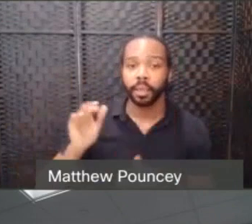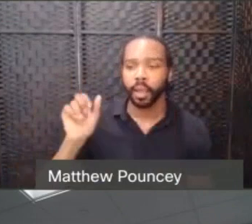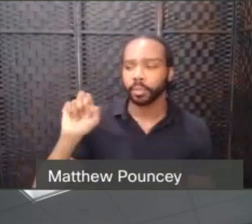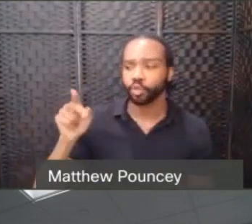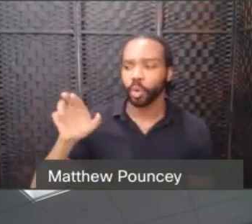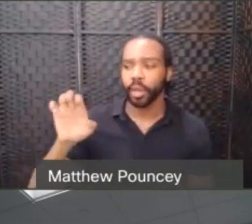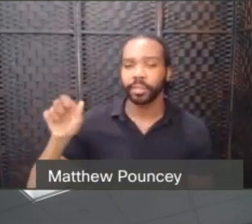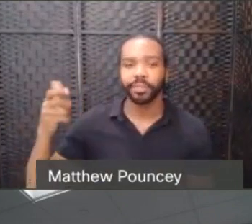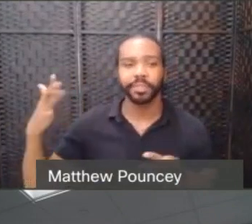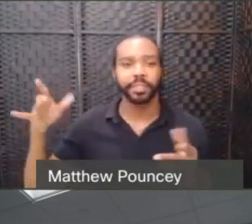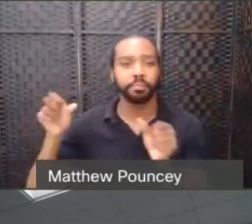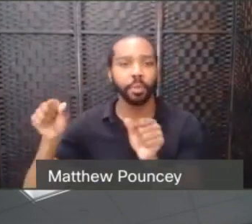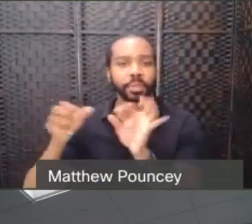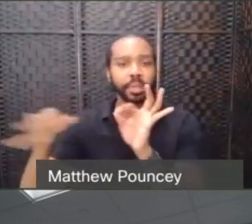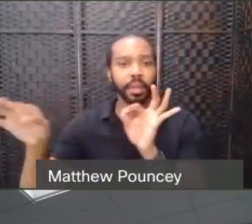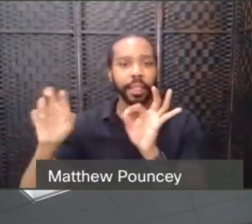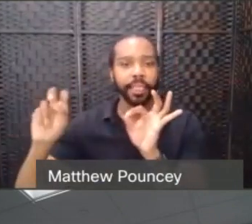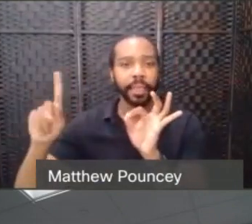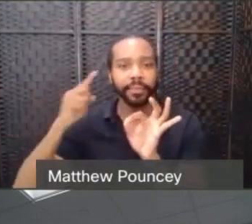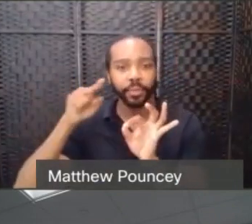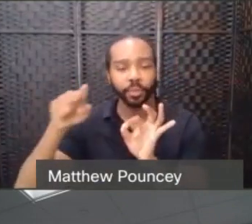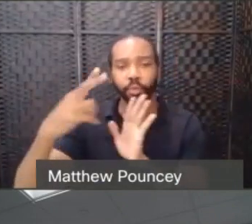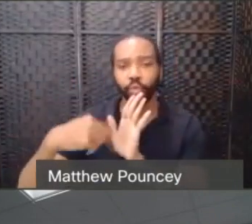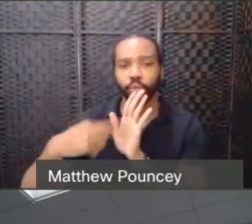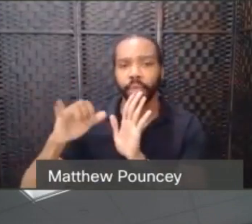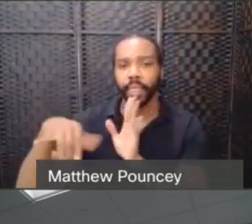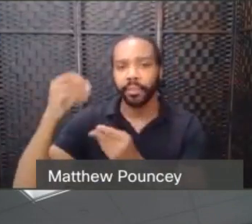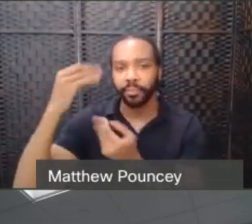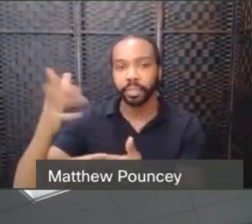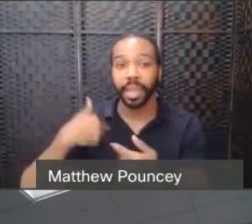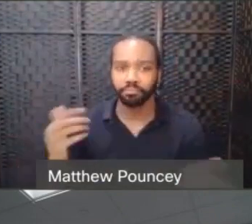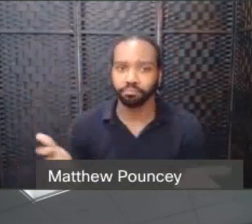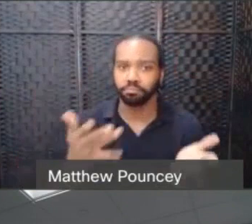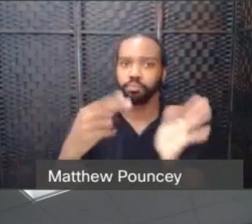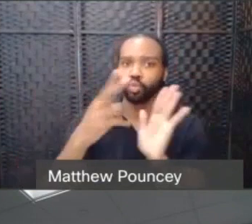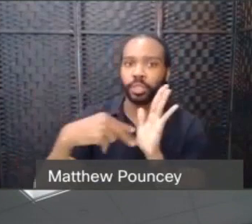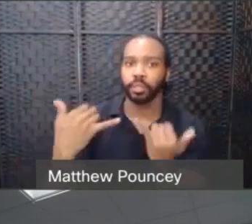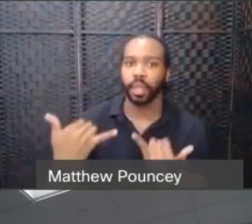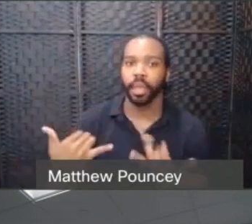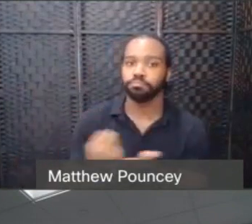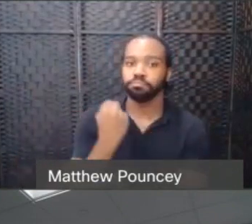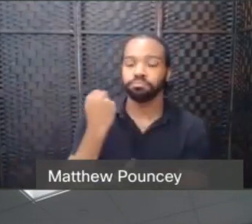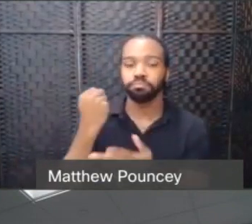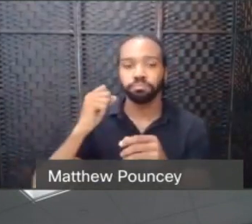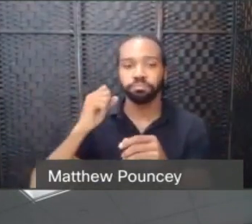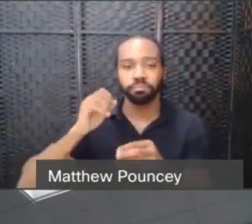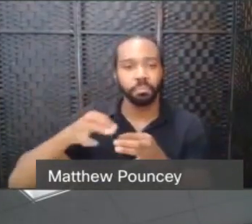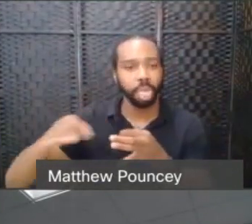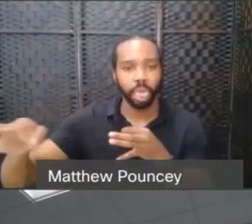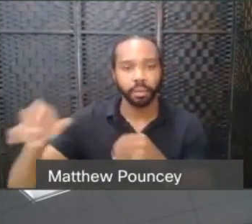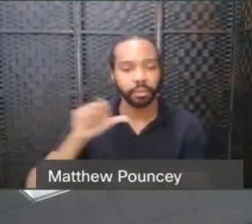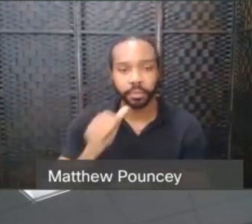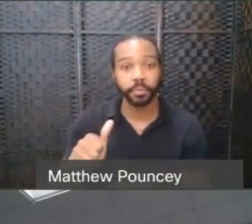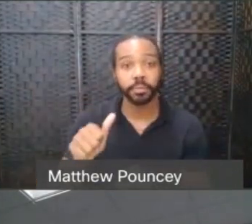link where providers can go and read that. I would encourage them to do that sooner rather than later, as there are time